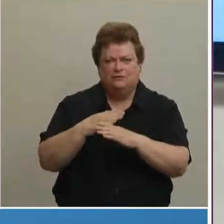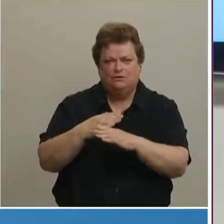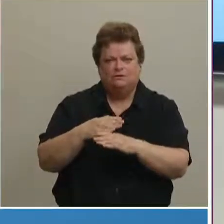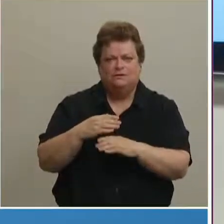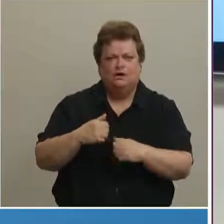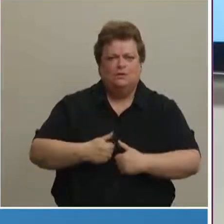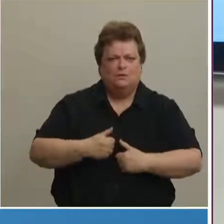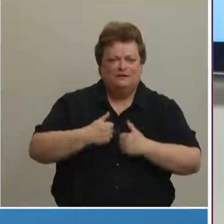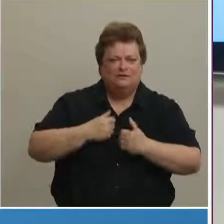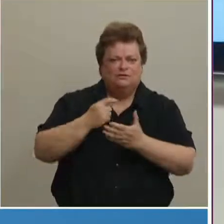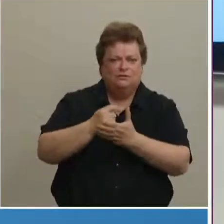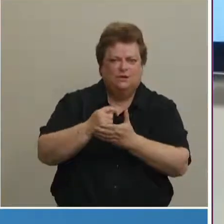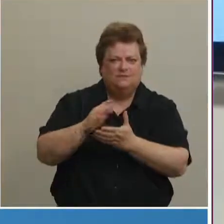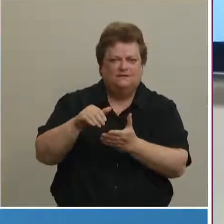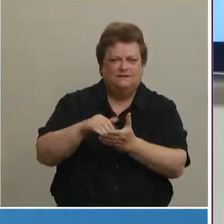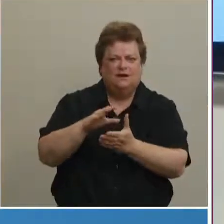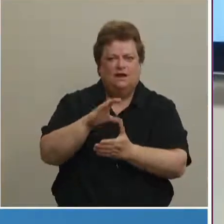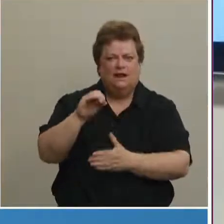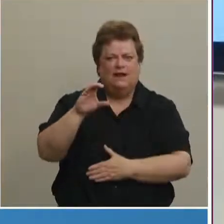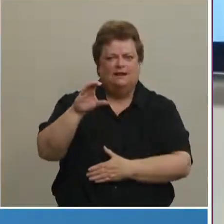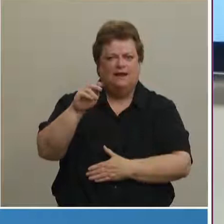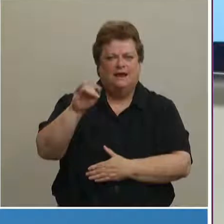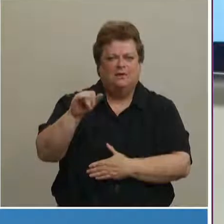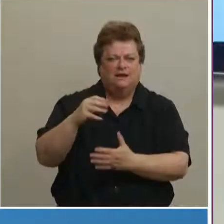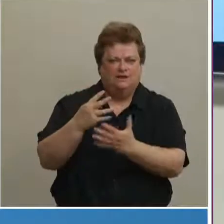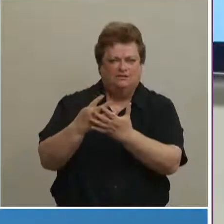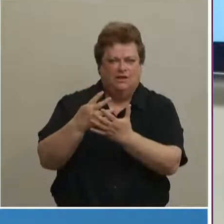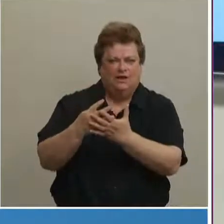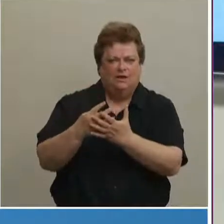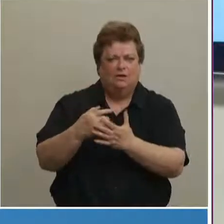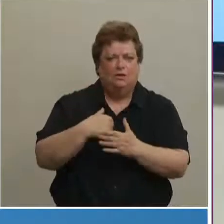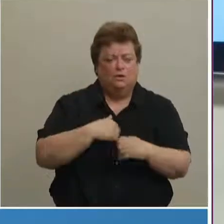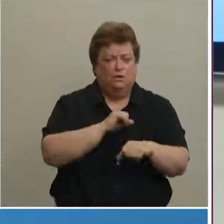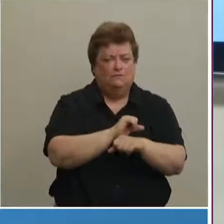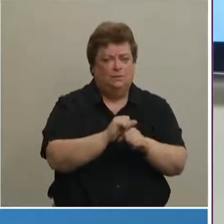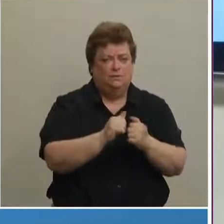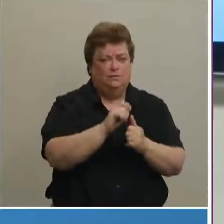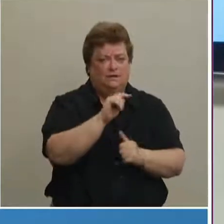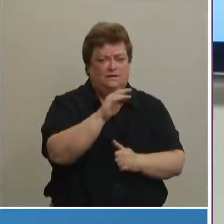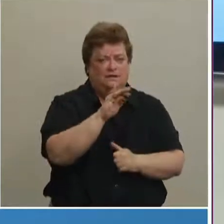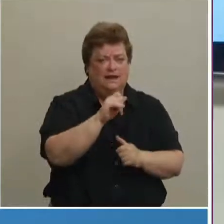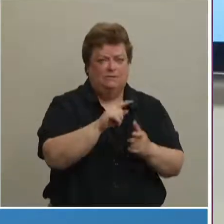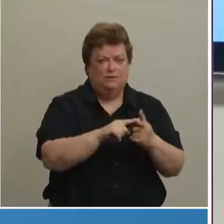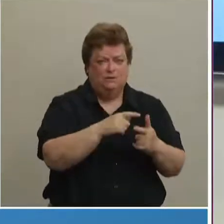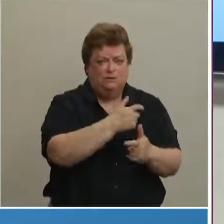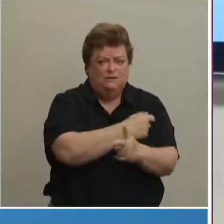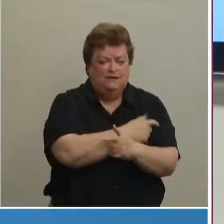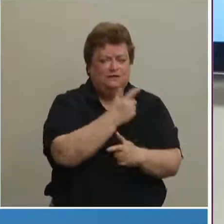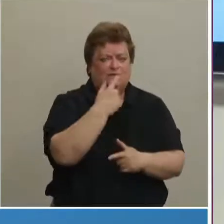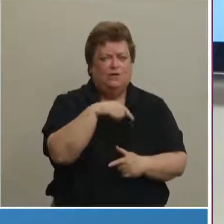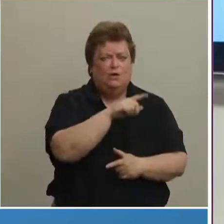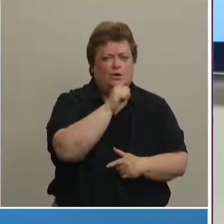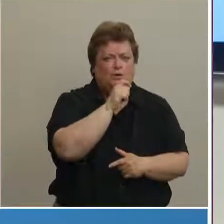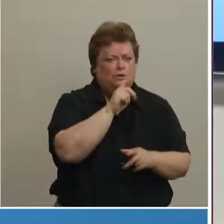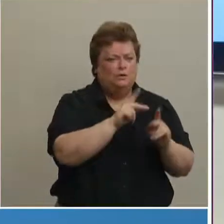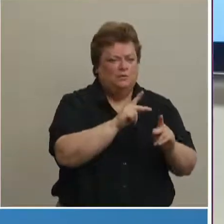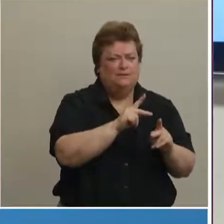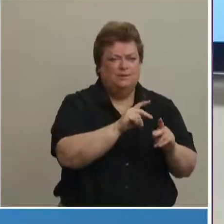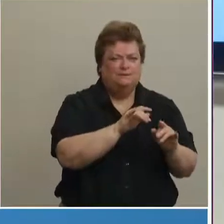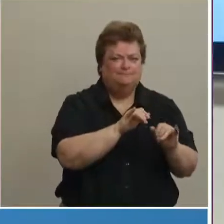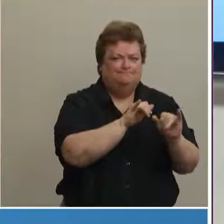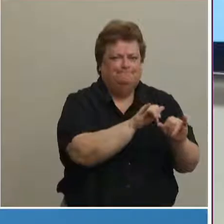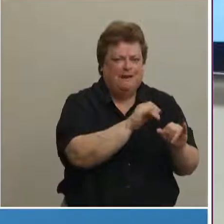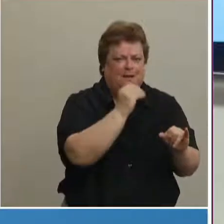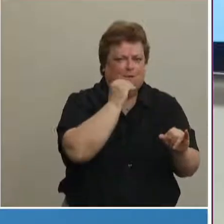centers, and the county jail. We have partnered with Tabitha to vaccinate homebound adults. In ensuring these